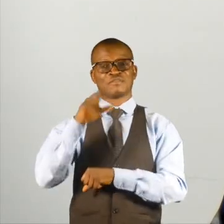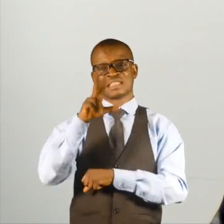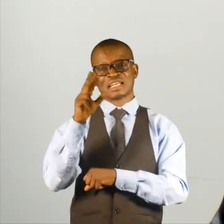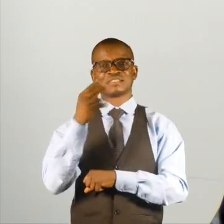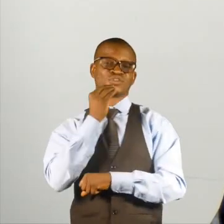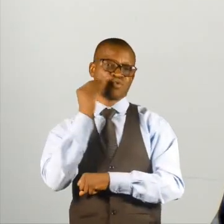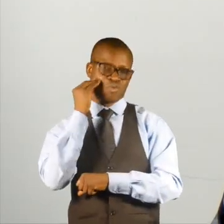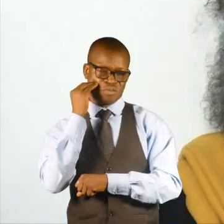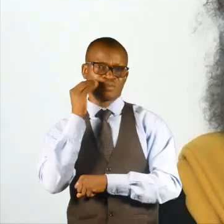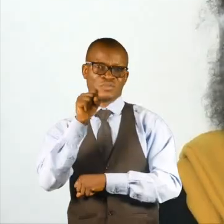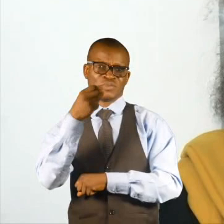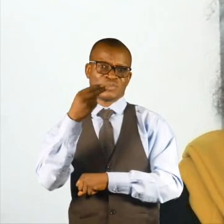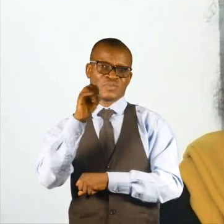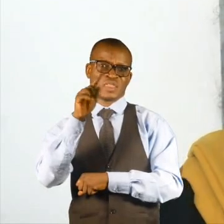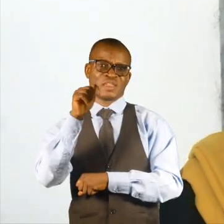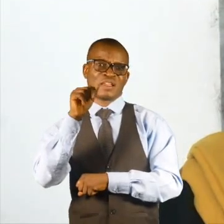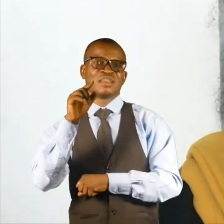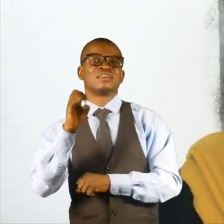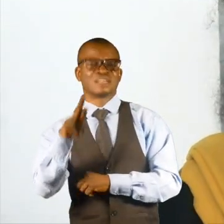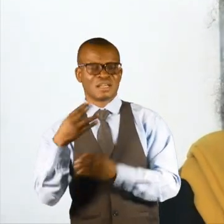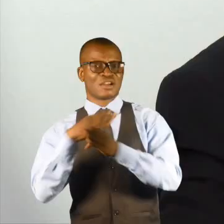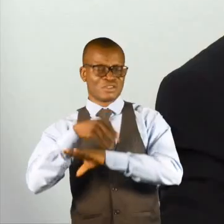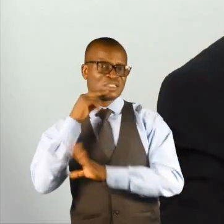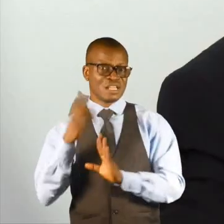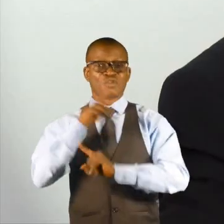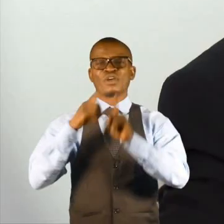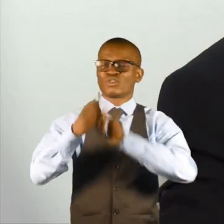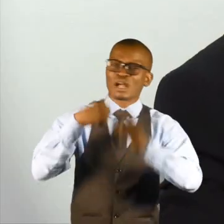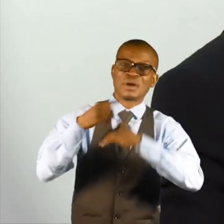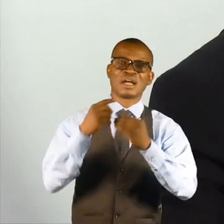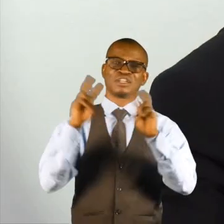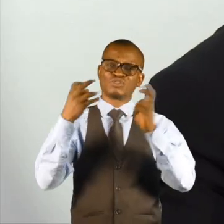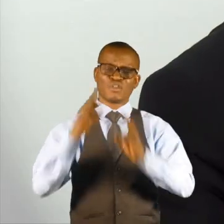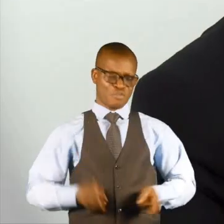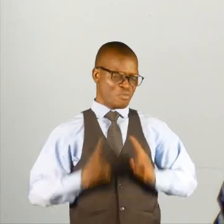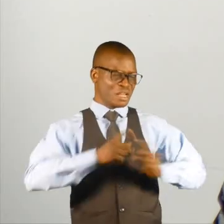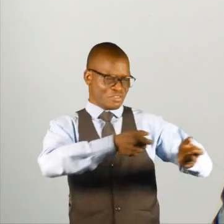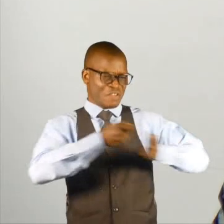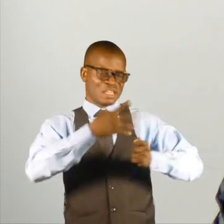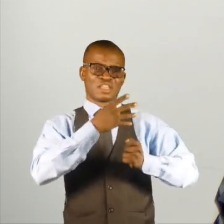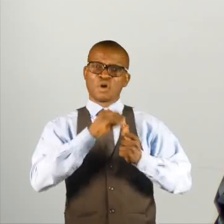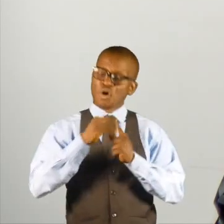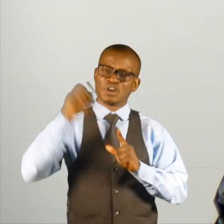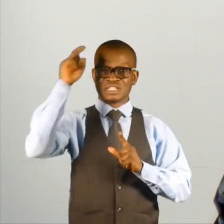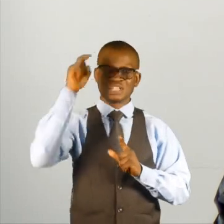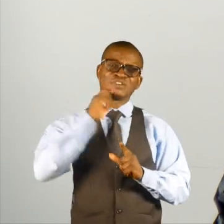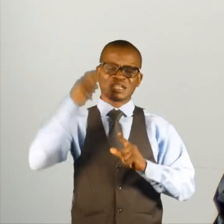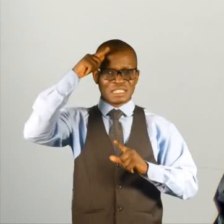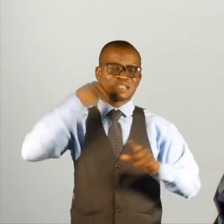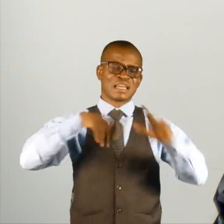operate 13 shelters across the country. When we talk about issues of human trafficking or sexual and